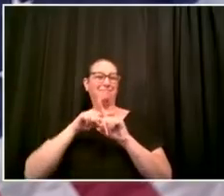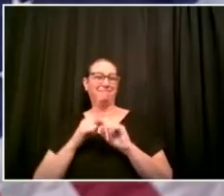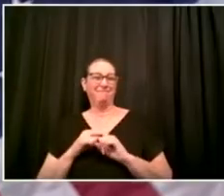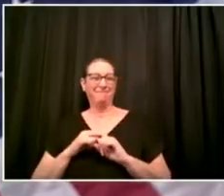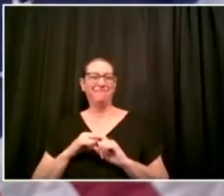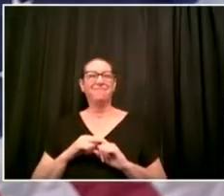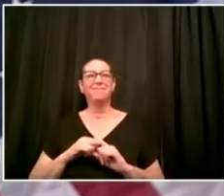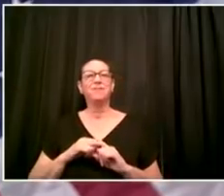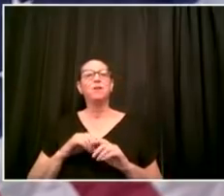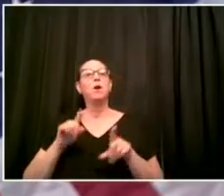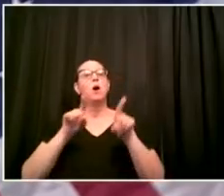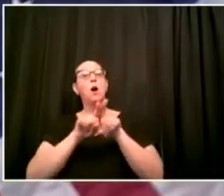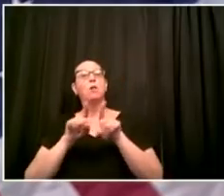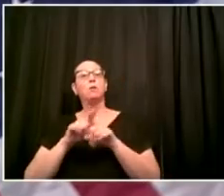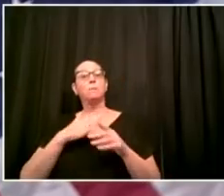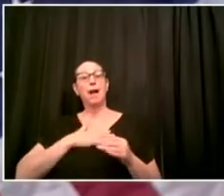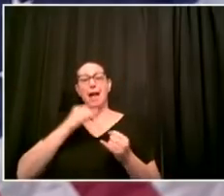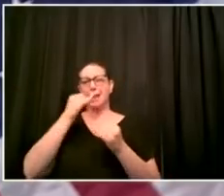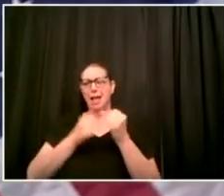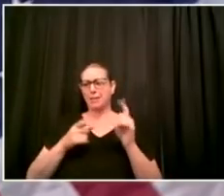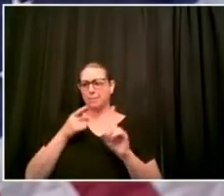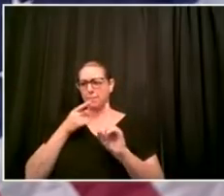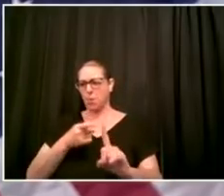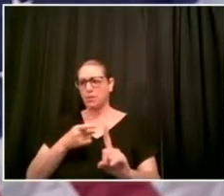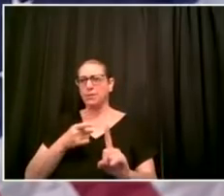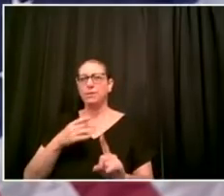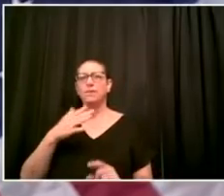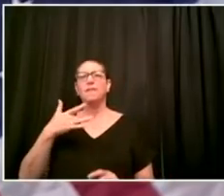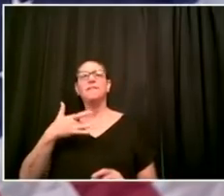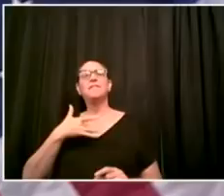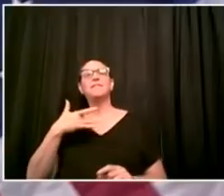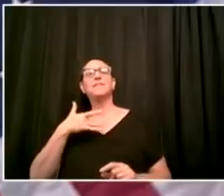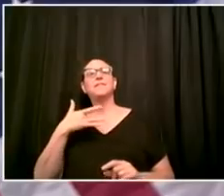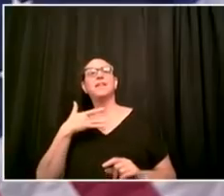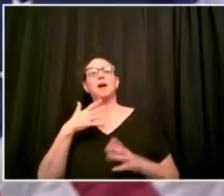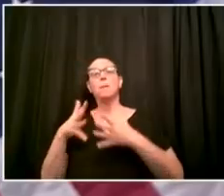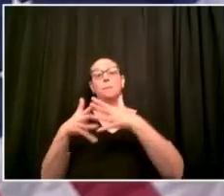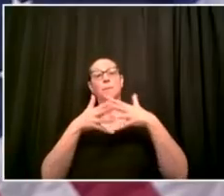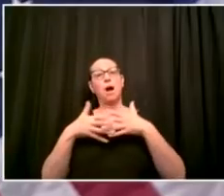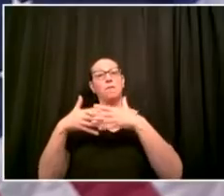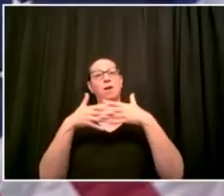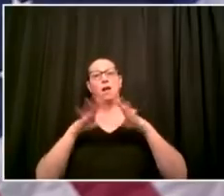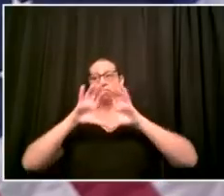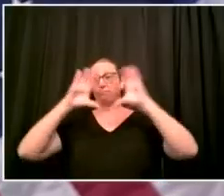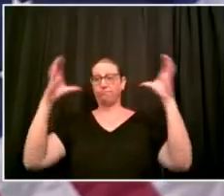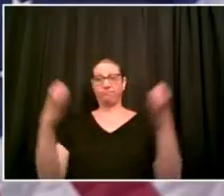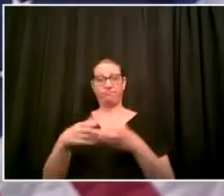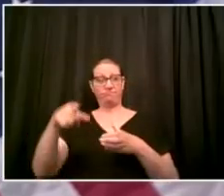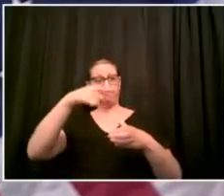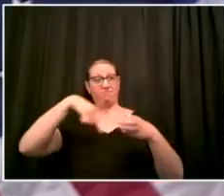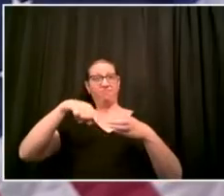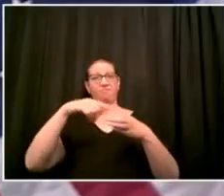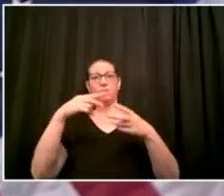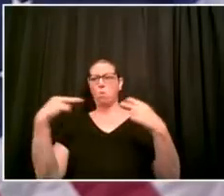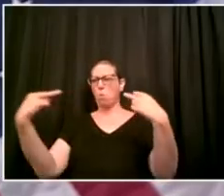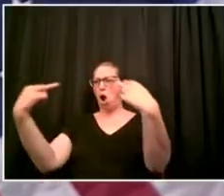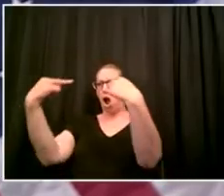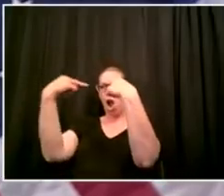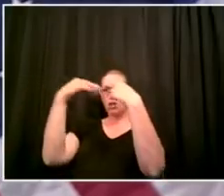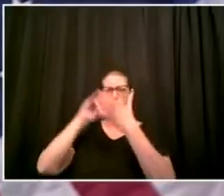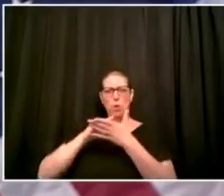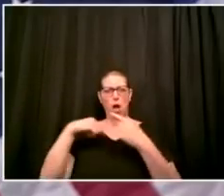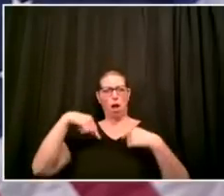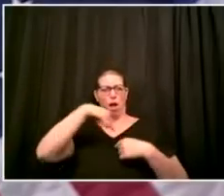I mean, whatever the fears, again, those fears will be deeply changed as we make progress